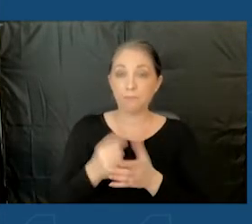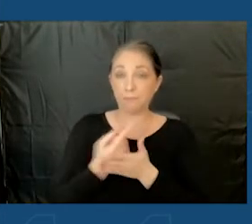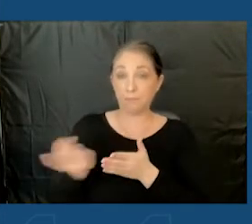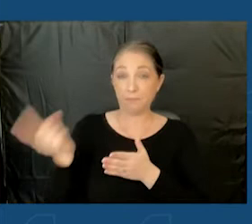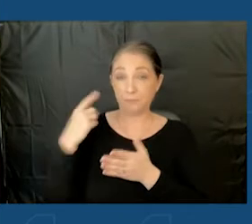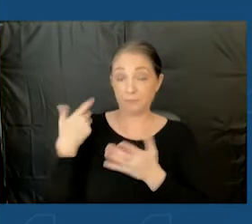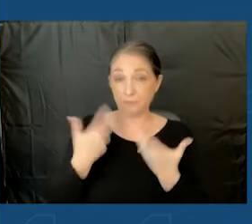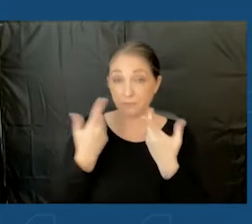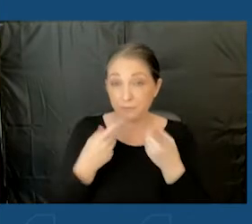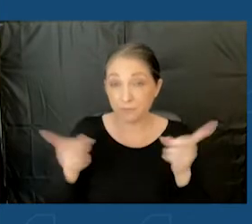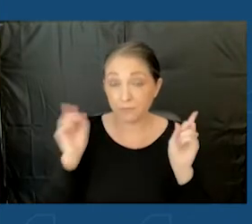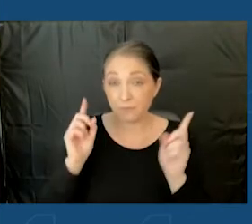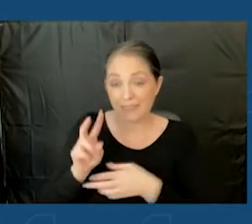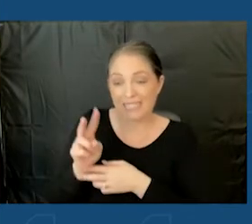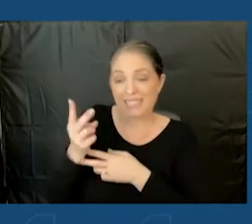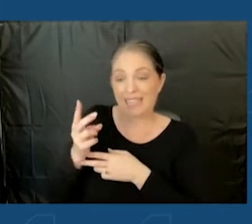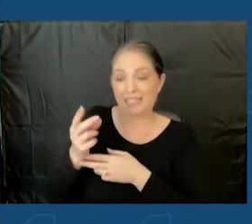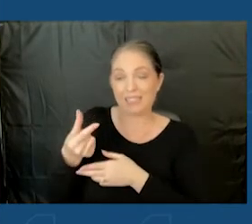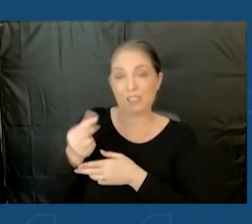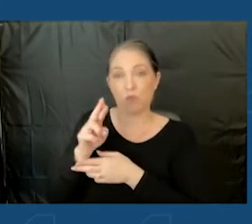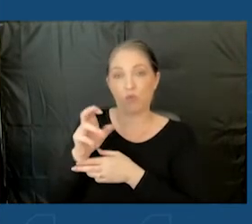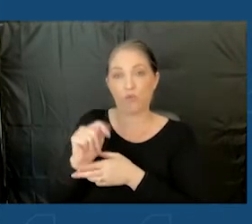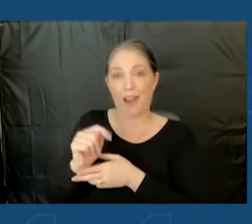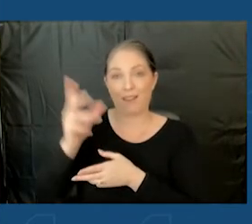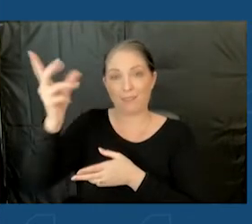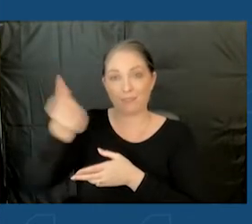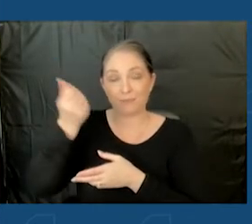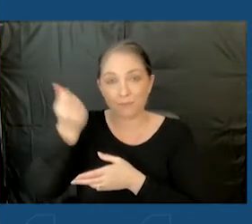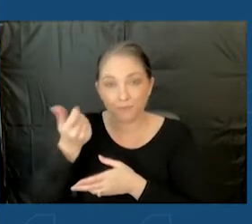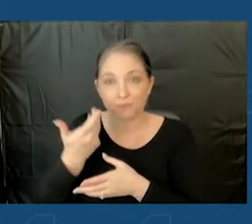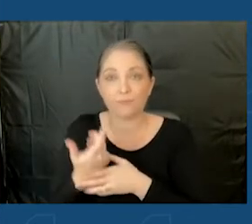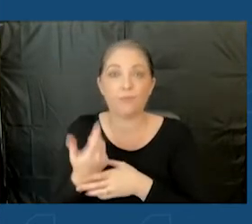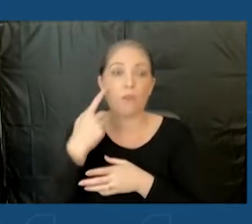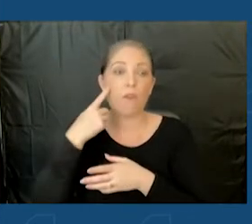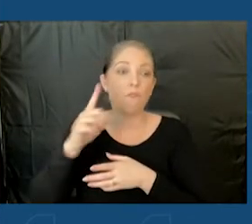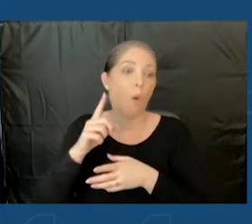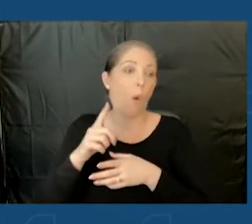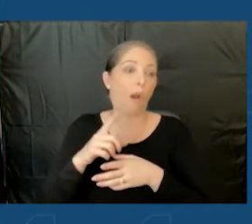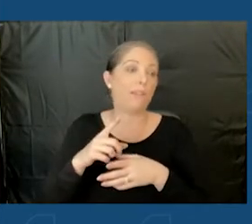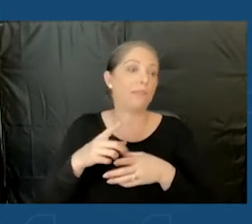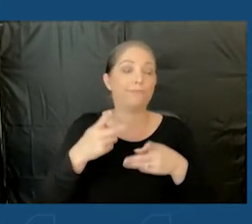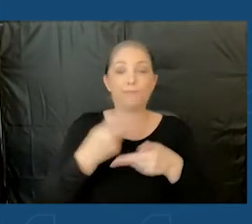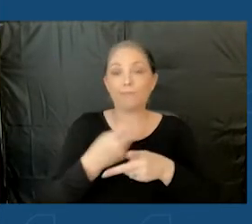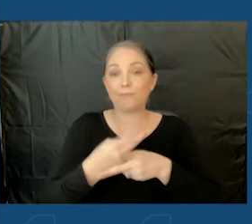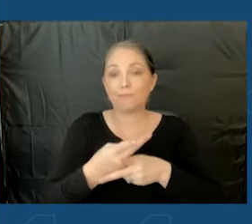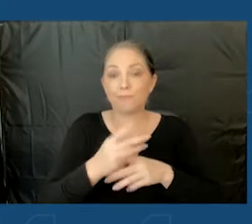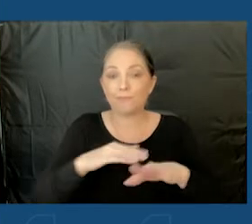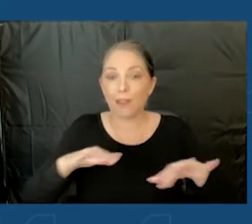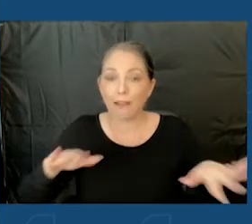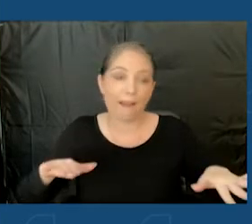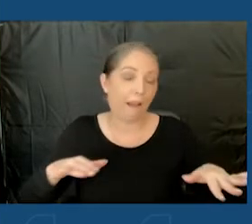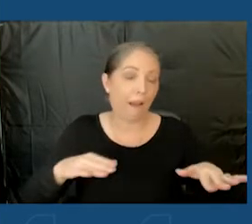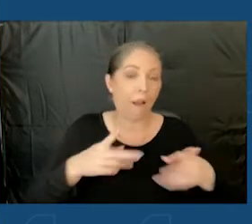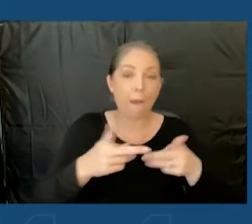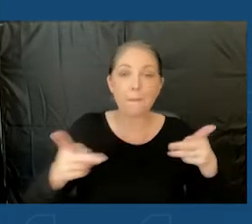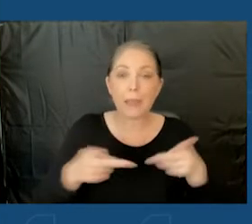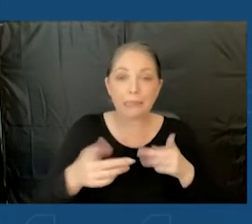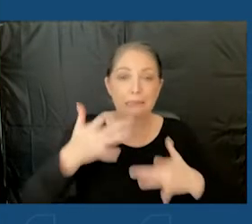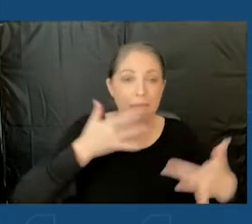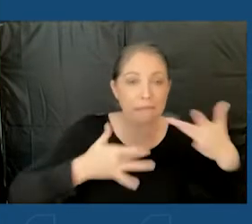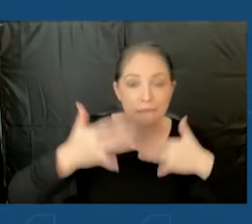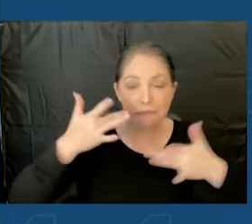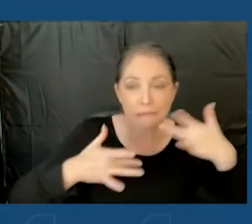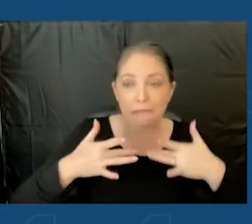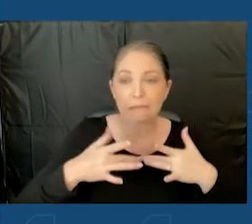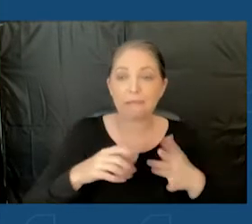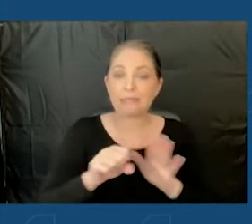to new and existing child care providers operating basically in the child care deserts. So areas of our state that have been identified that do